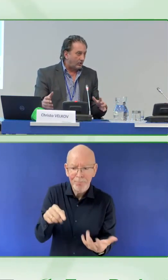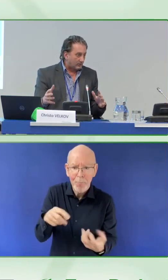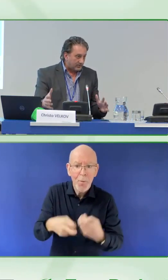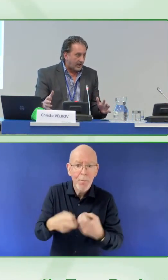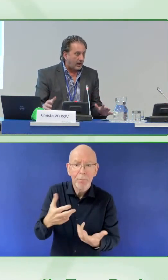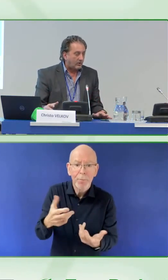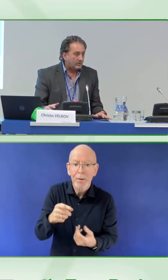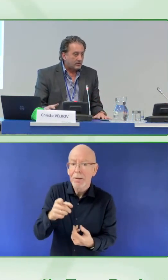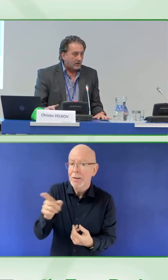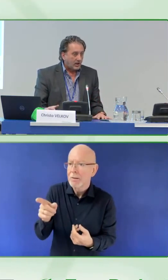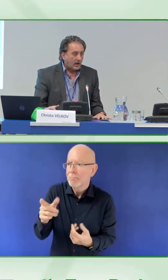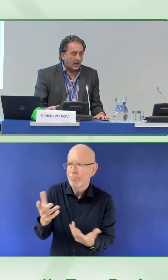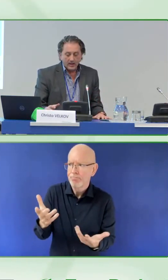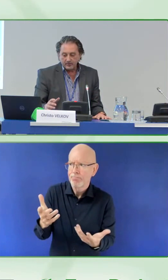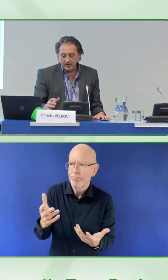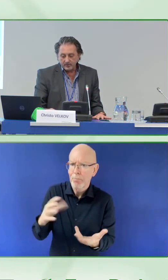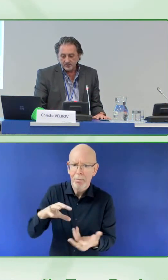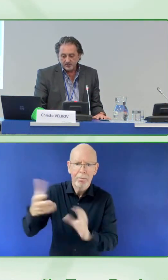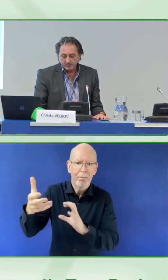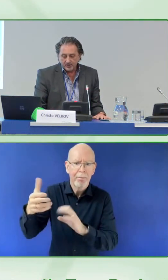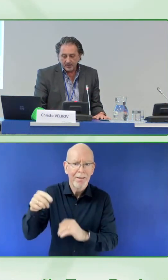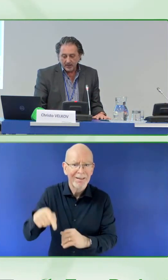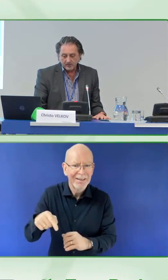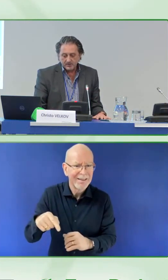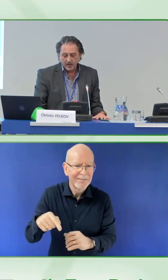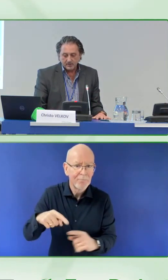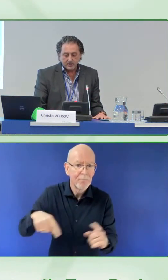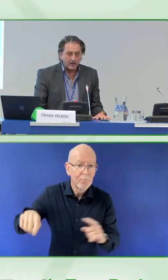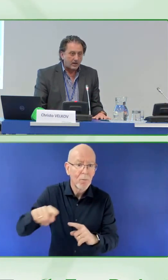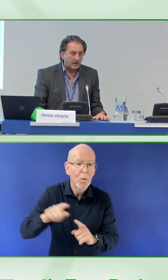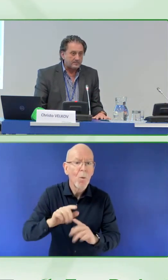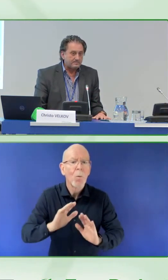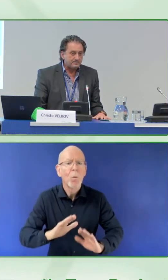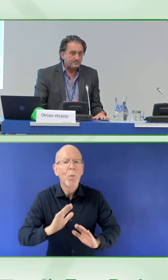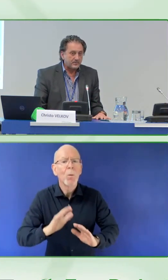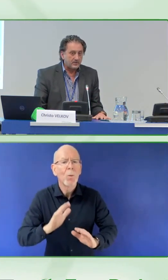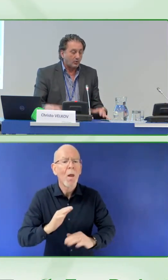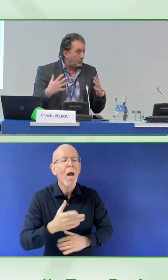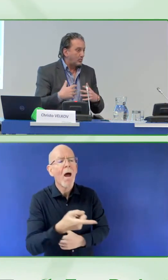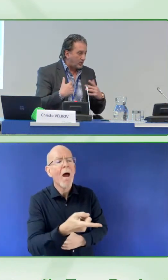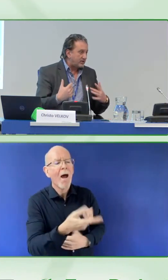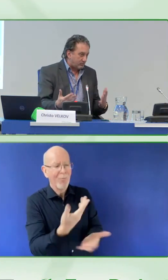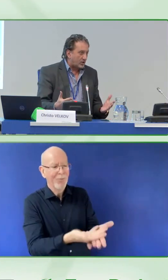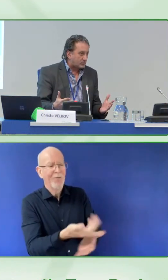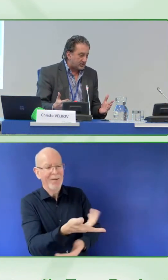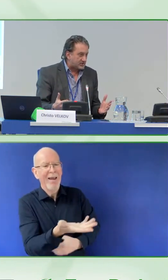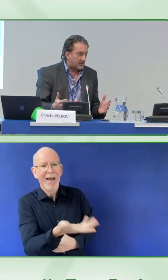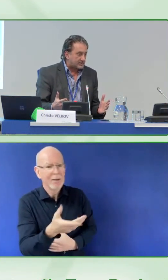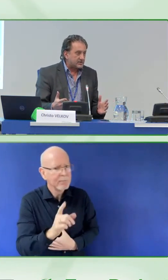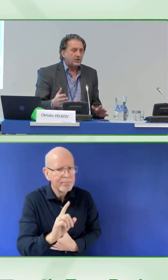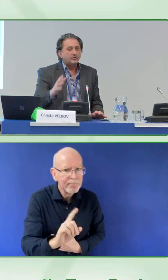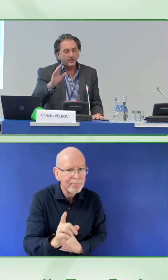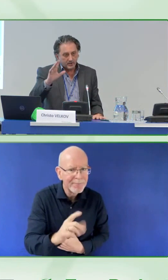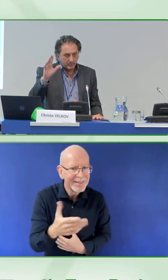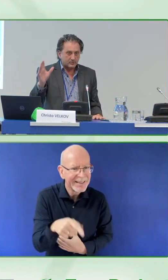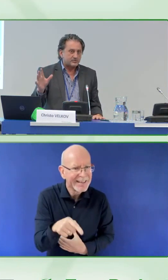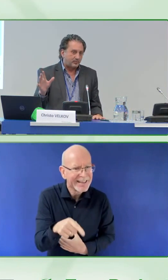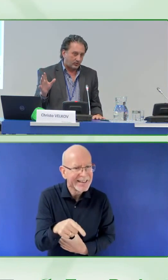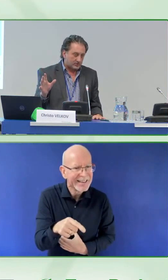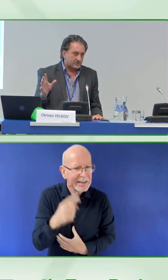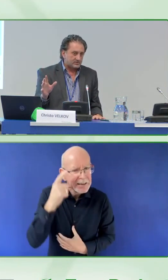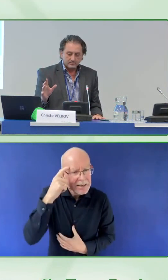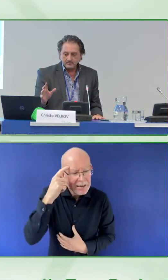us all now. And there is something else that, we have worked on this case. Think